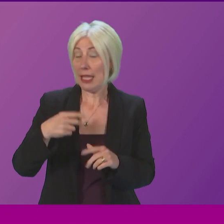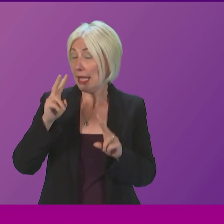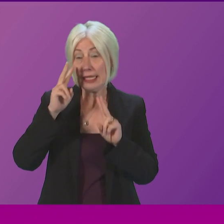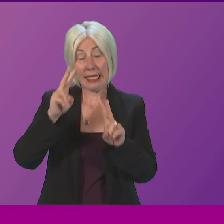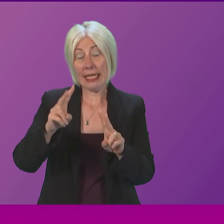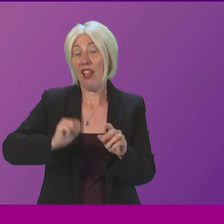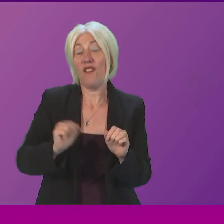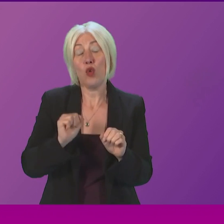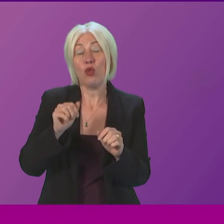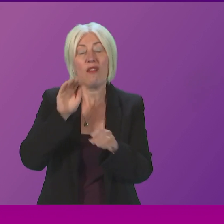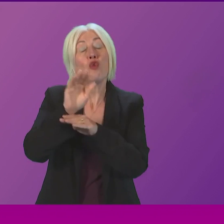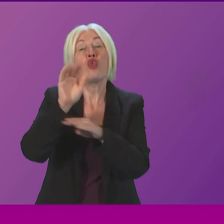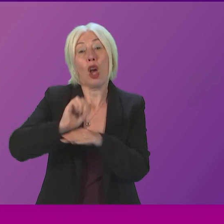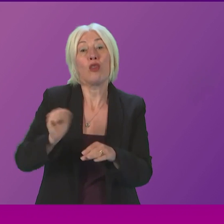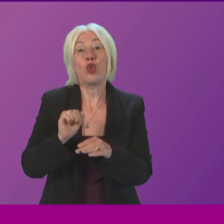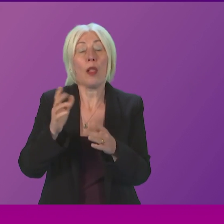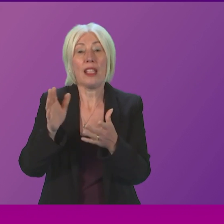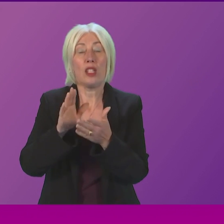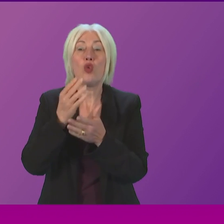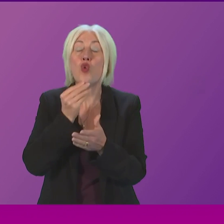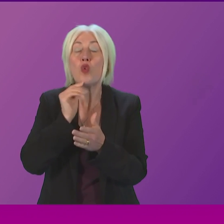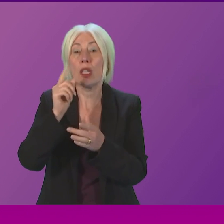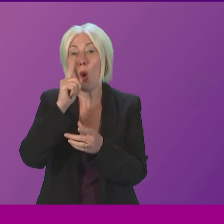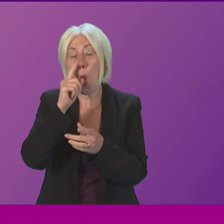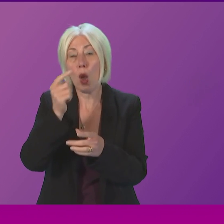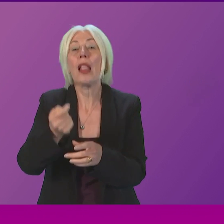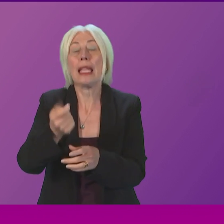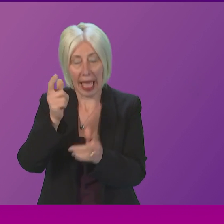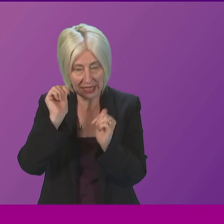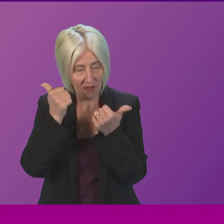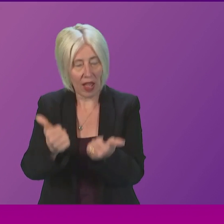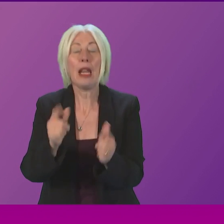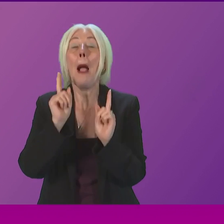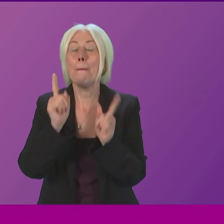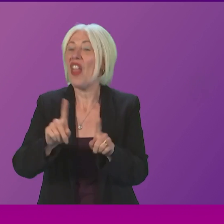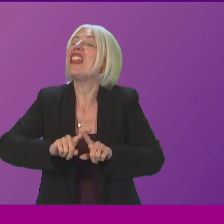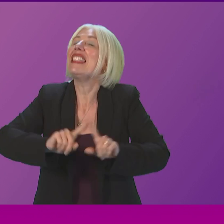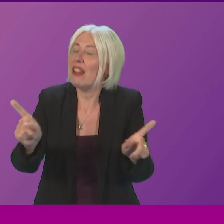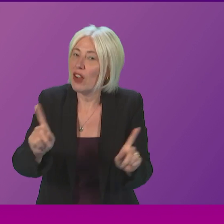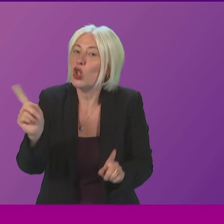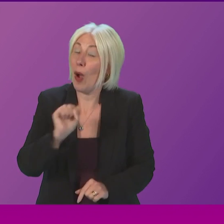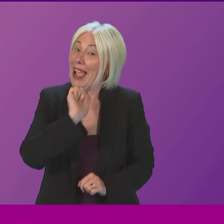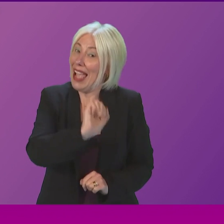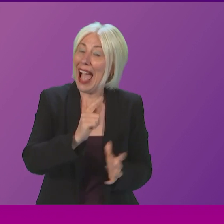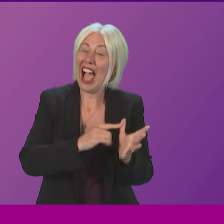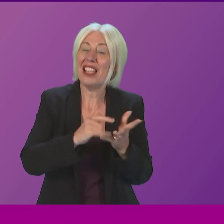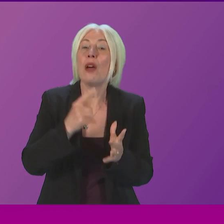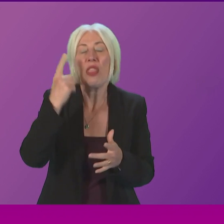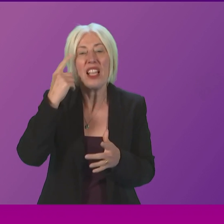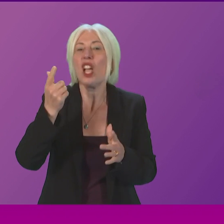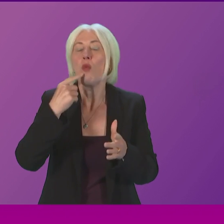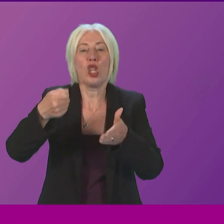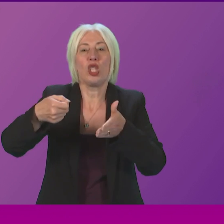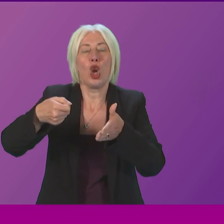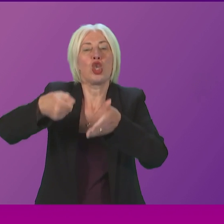of Scotland being an unlimited extraction of oil and gas. The difference between Anna Sarwar and I is that he believes turning off the